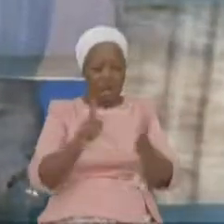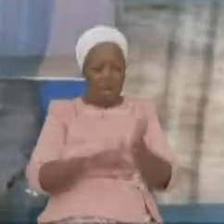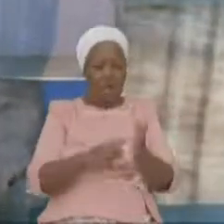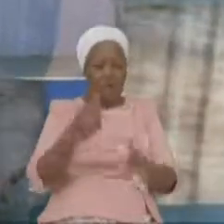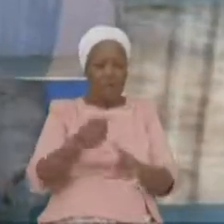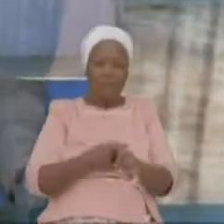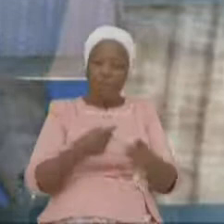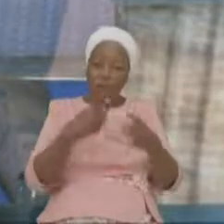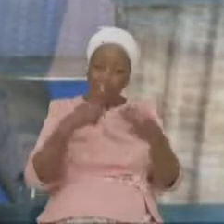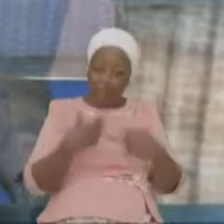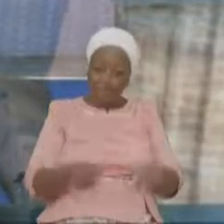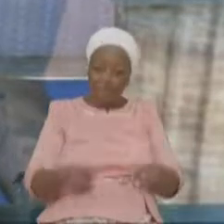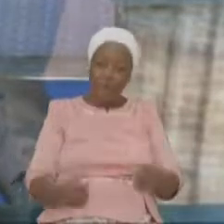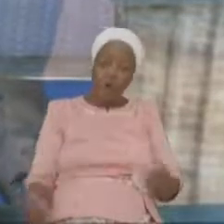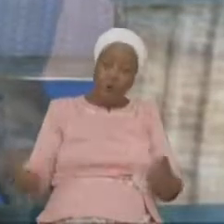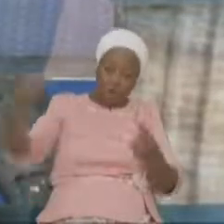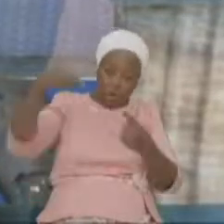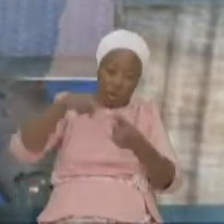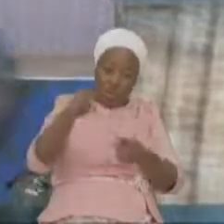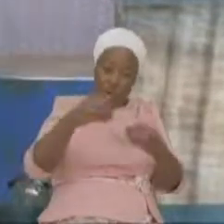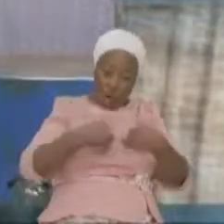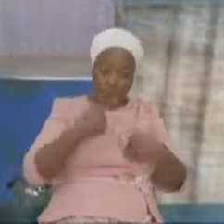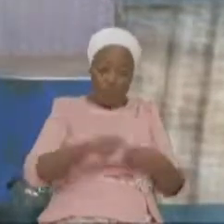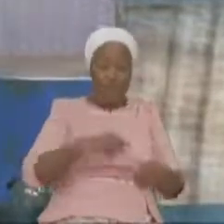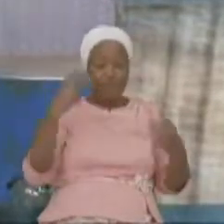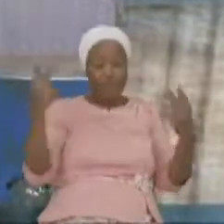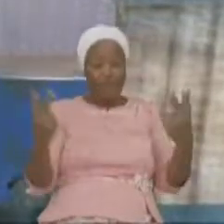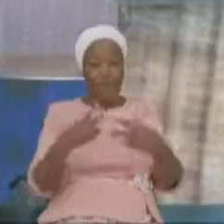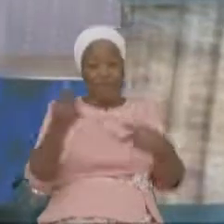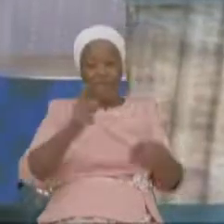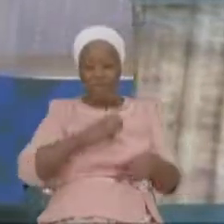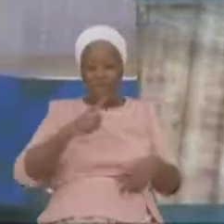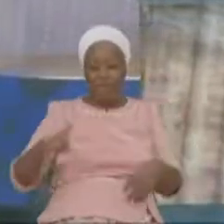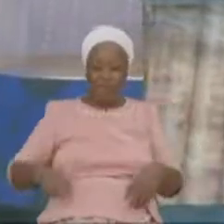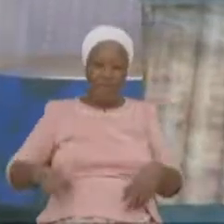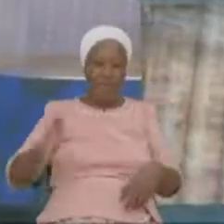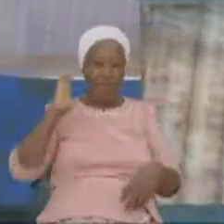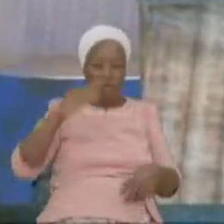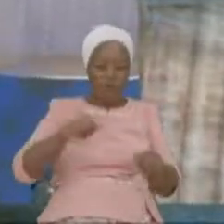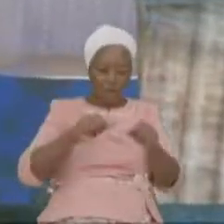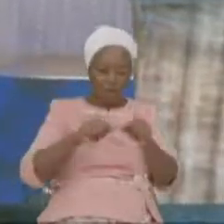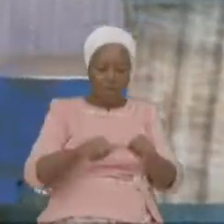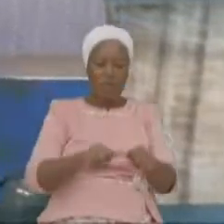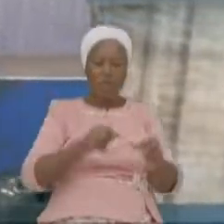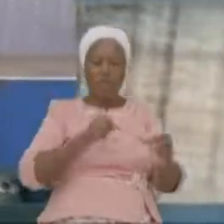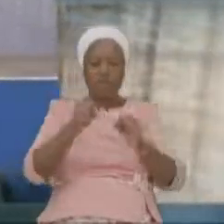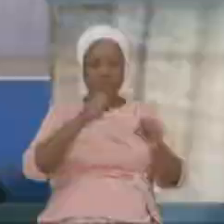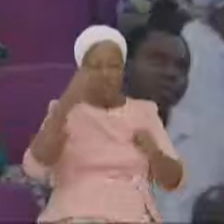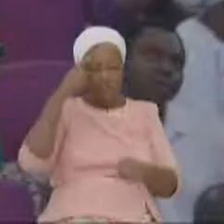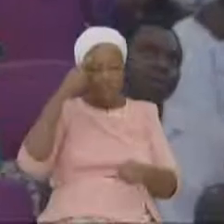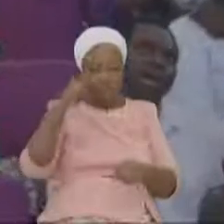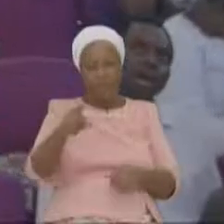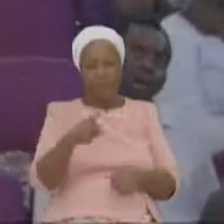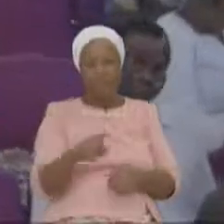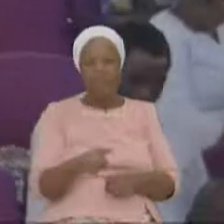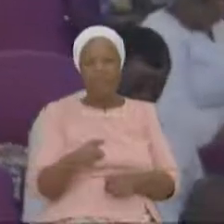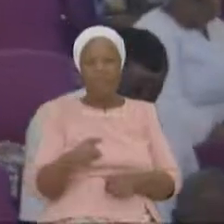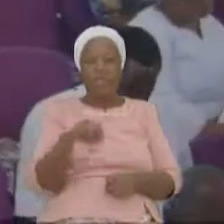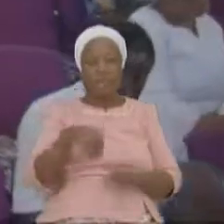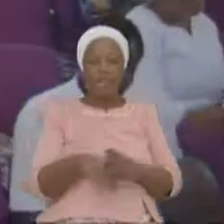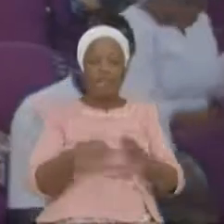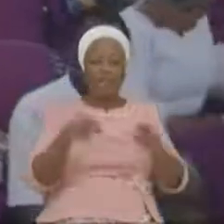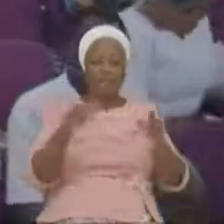effect until you have the victory, the Lord will keep on fighting for you. In